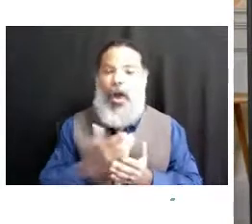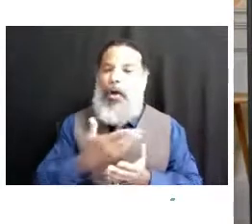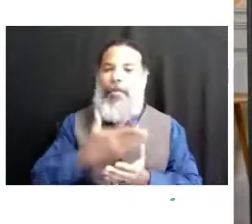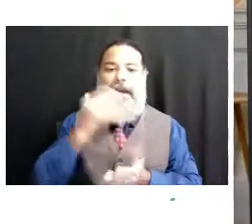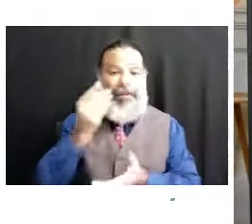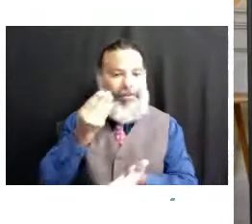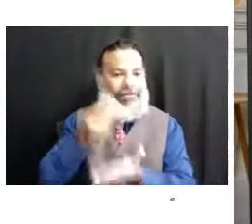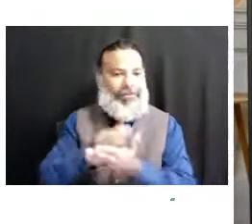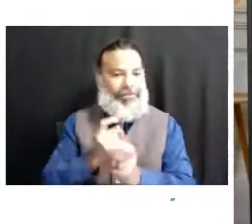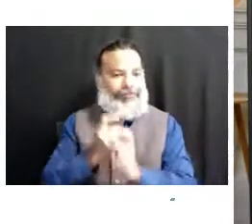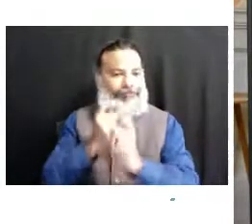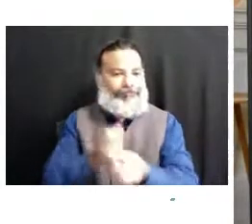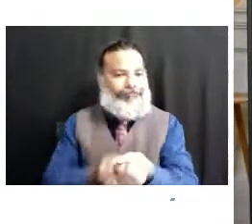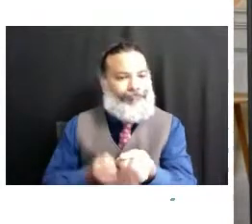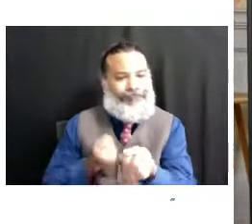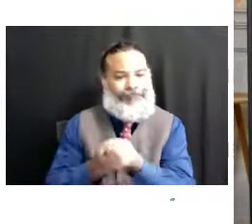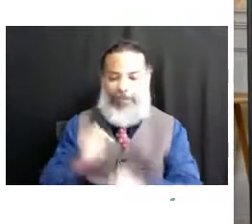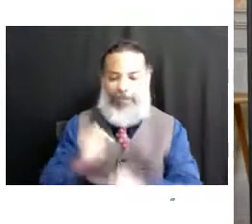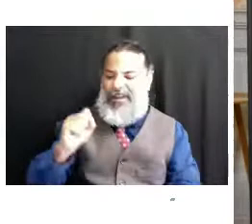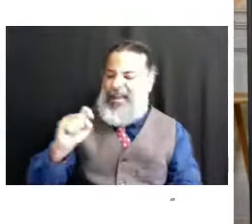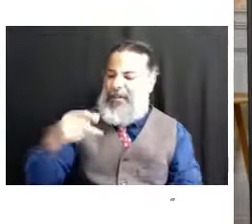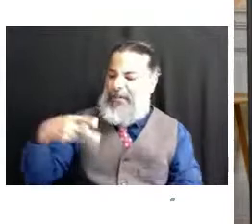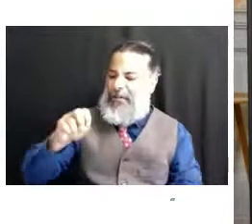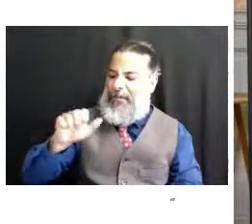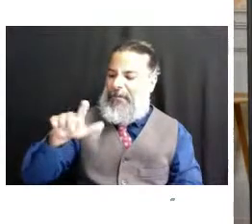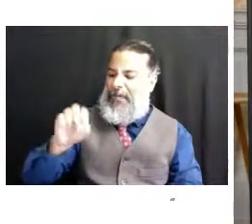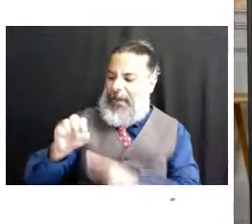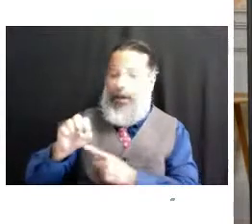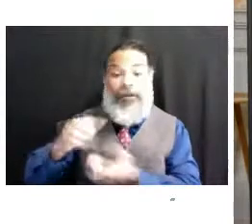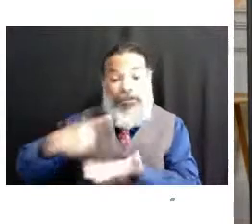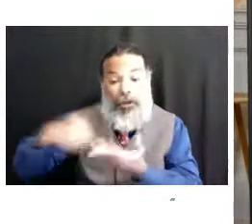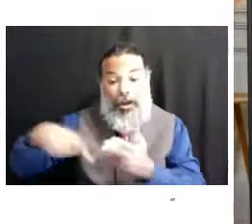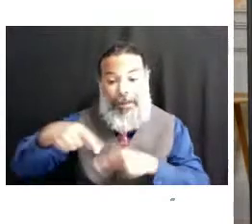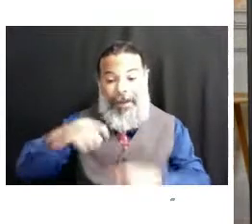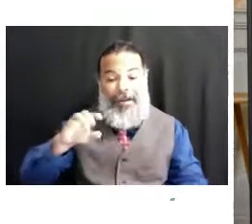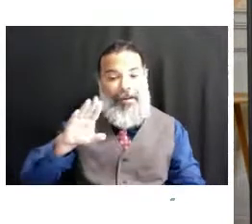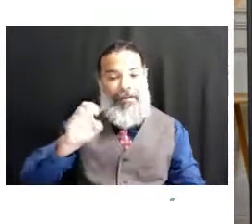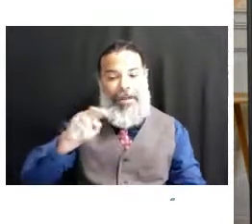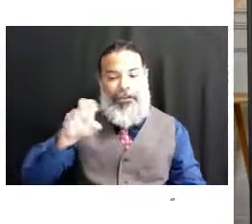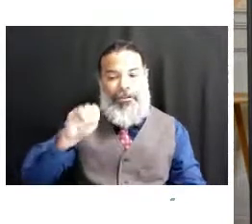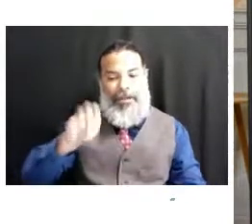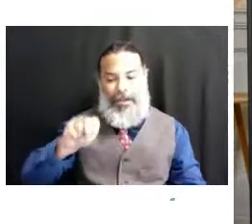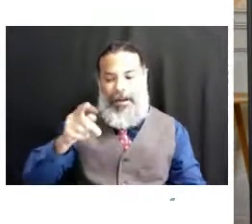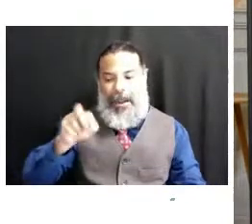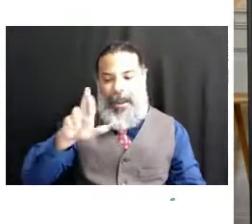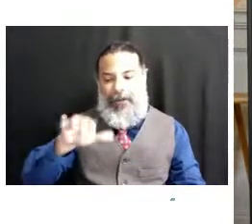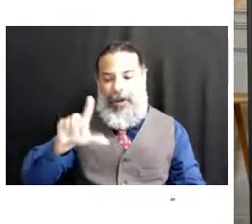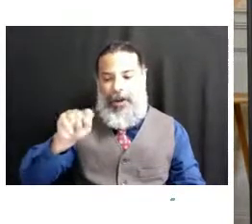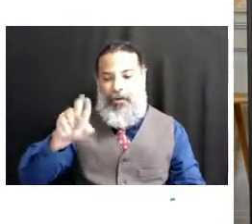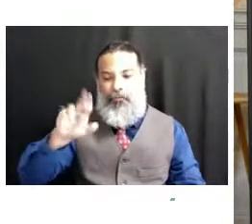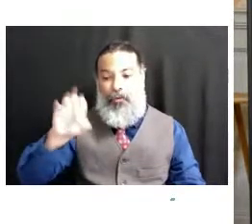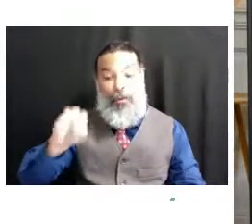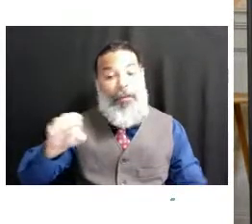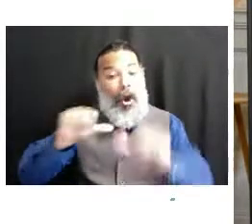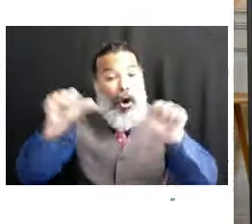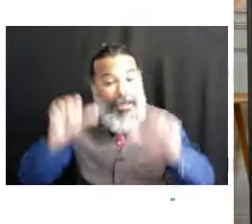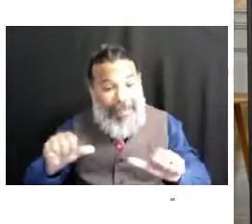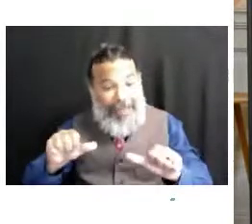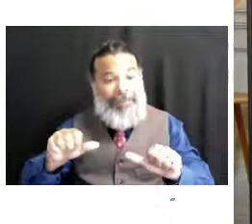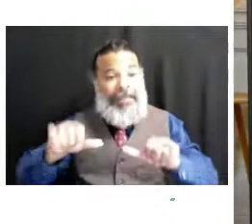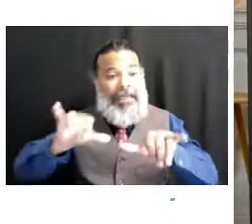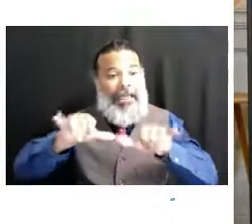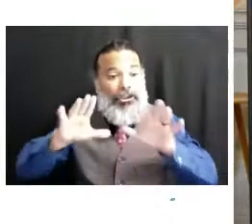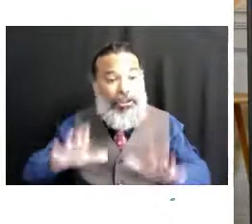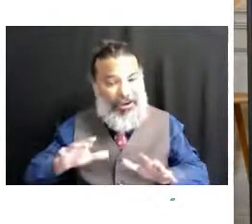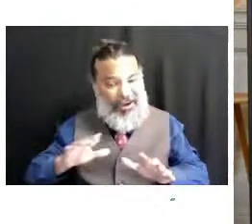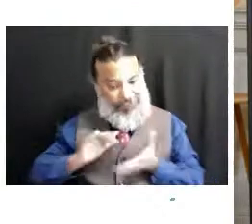than the Peale to talk about Benjamin Henry Latrobe, architect and engineer of